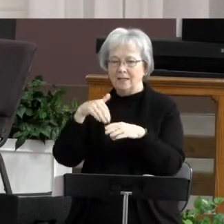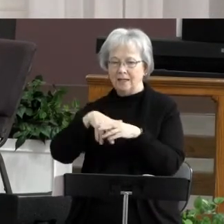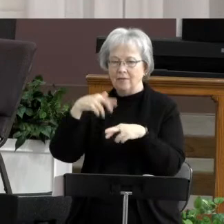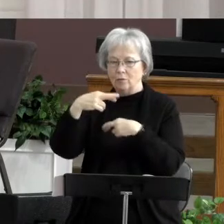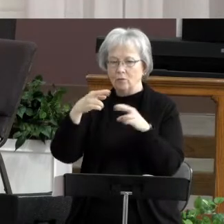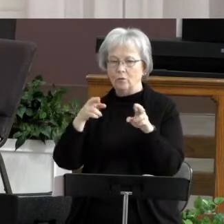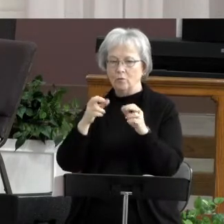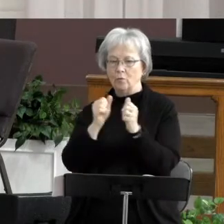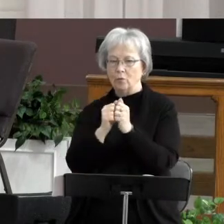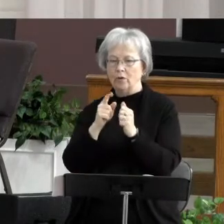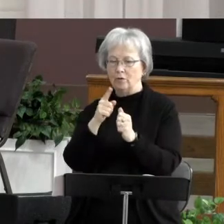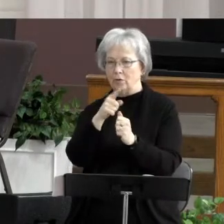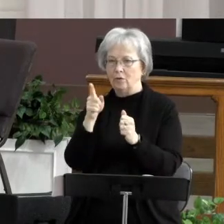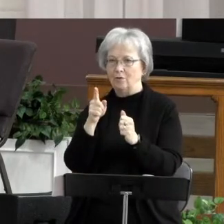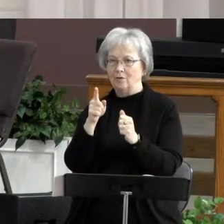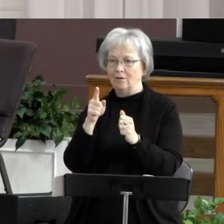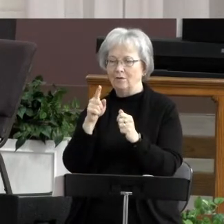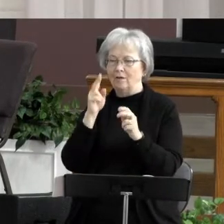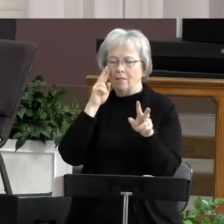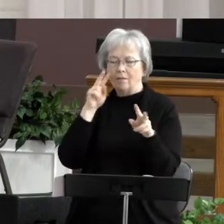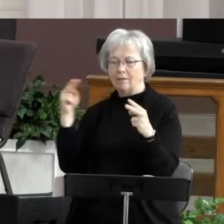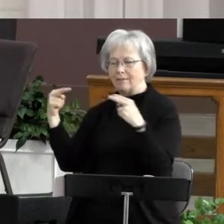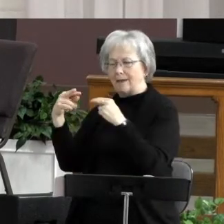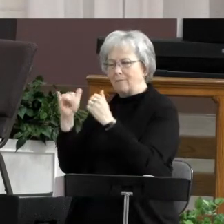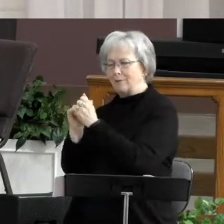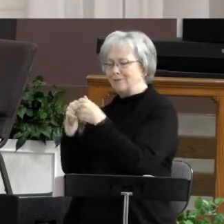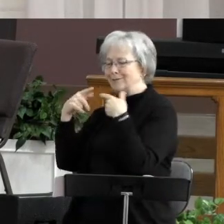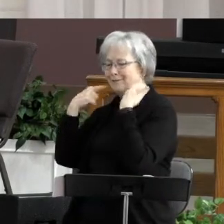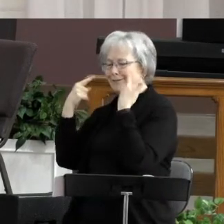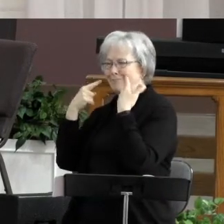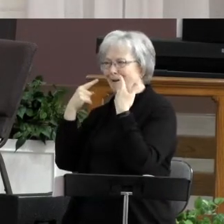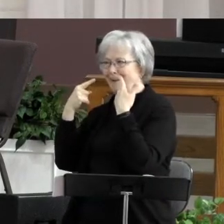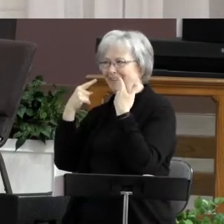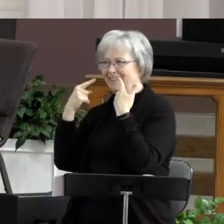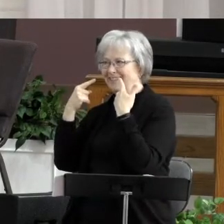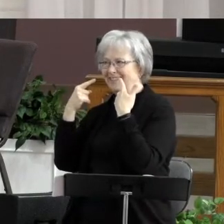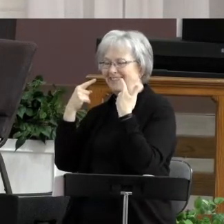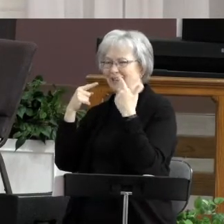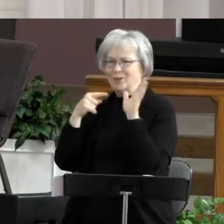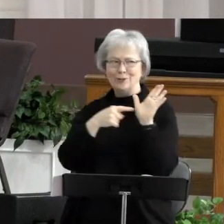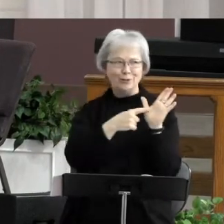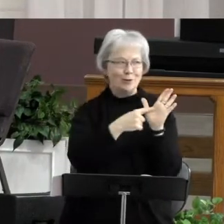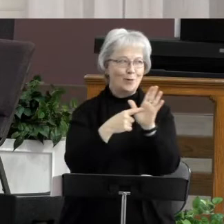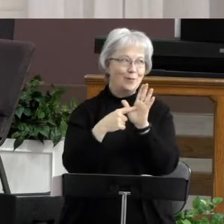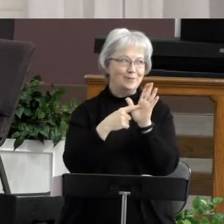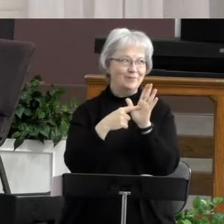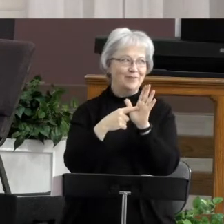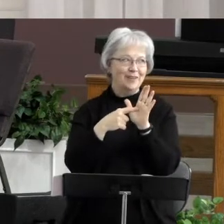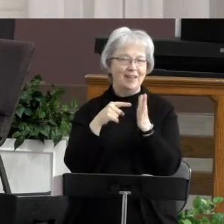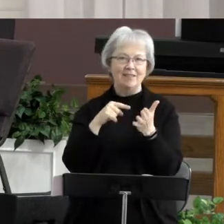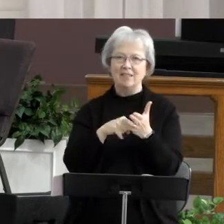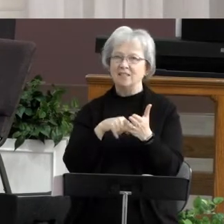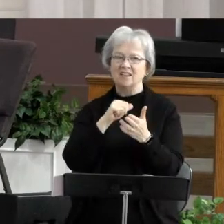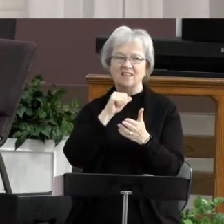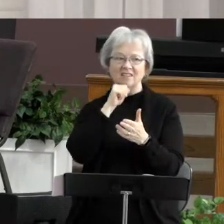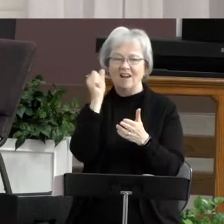at them. Give them a smile. Show them that this is not going to knock us